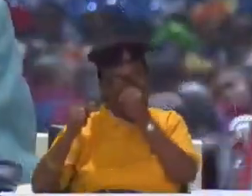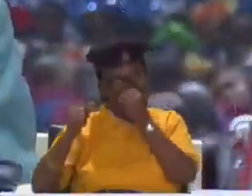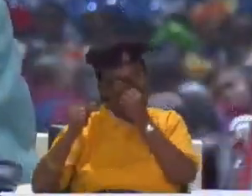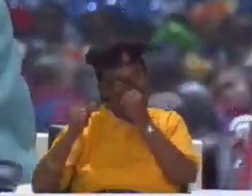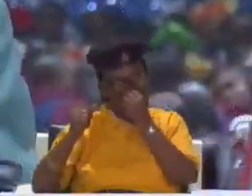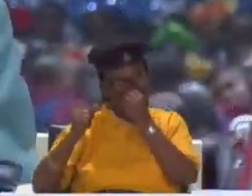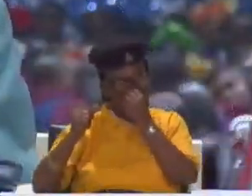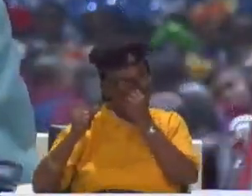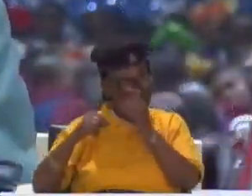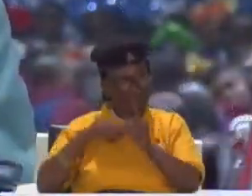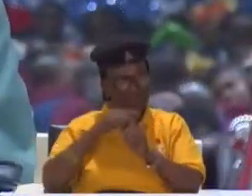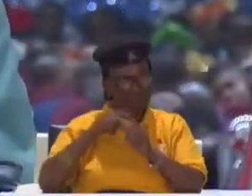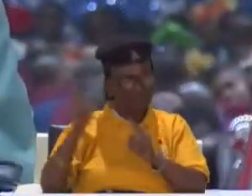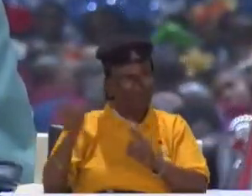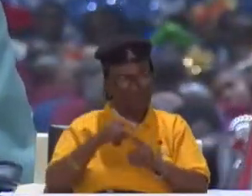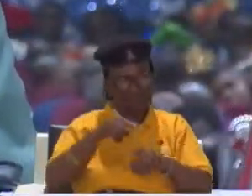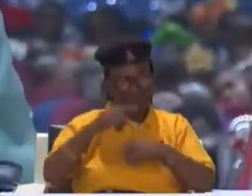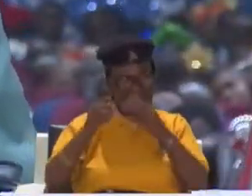When you go through the